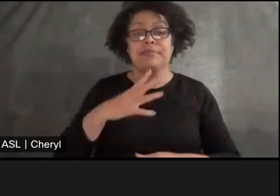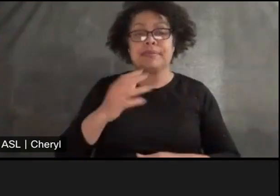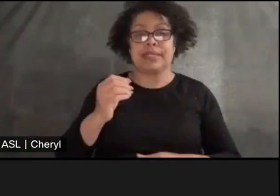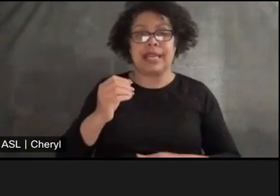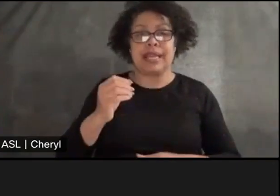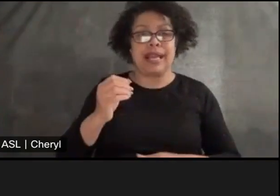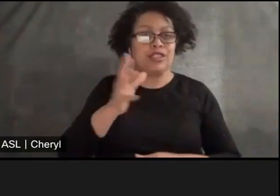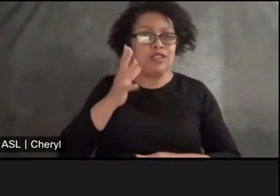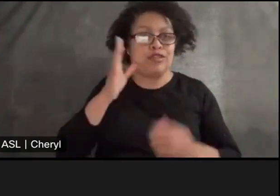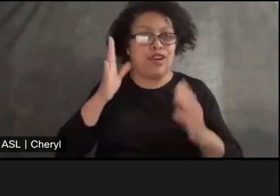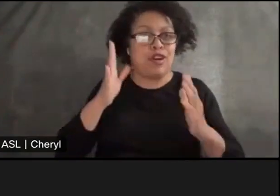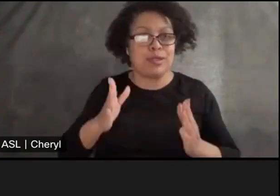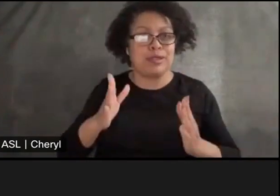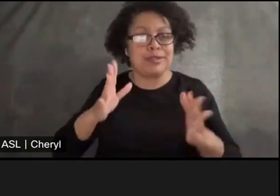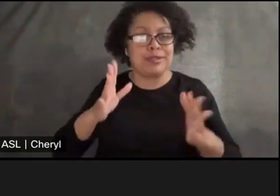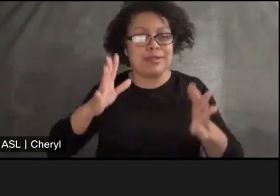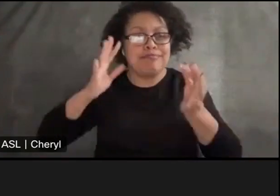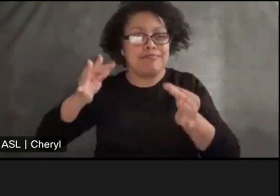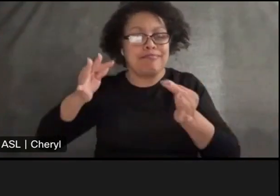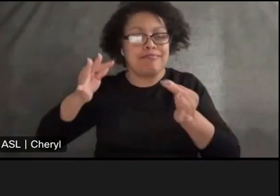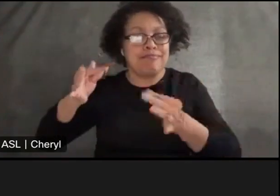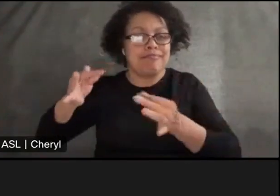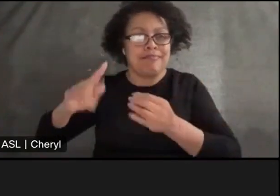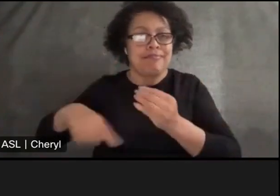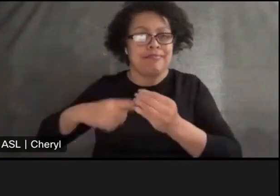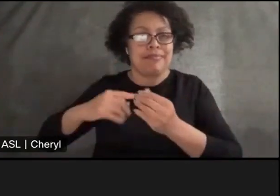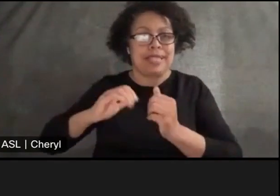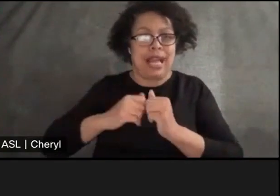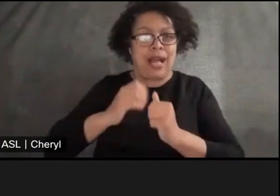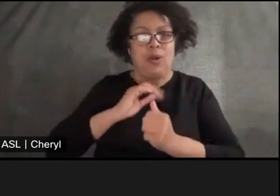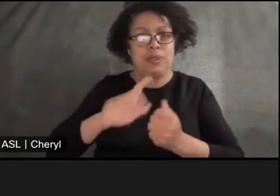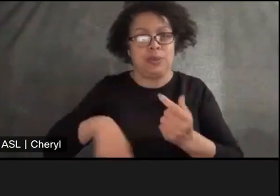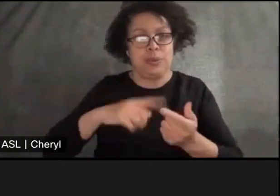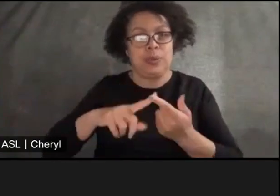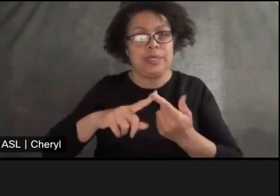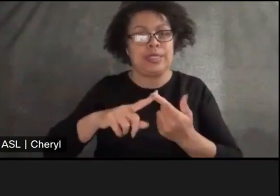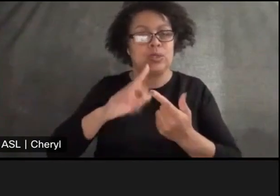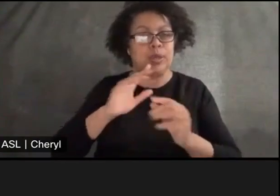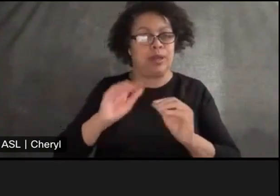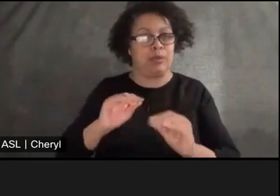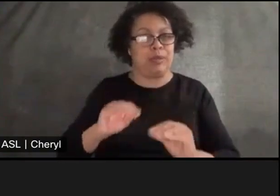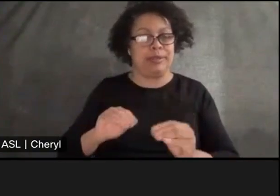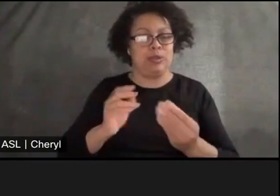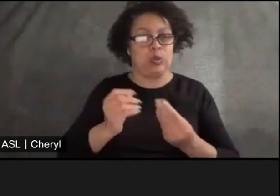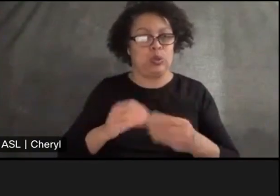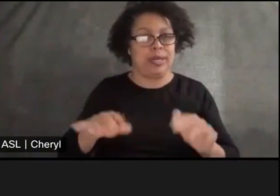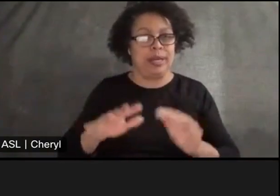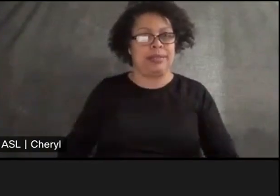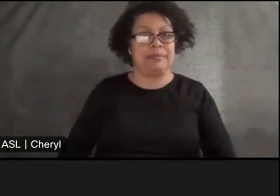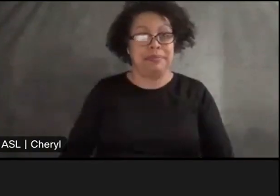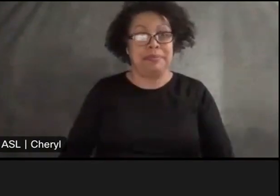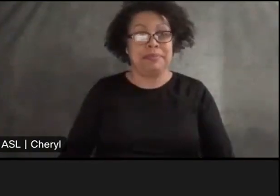all the calls of how and when they will be put into the soil. And so that is